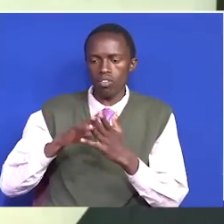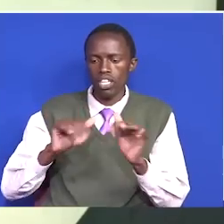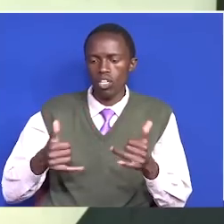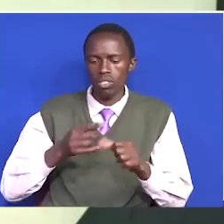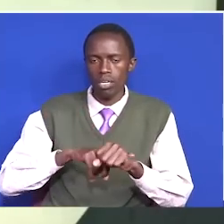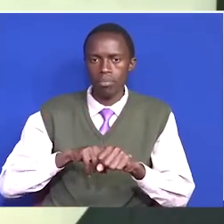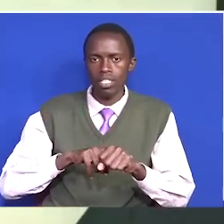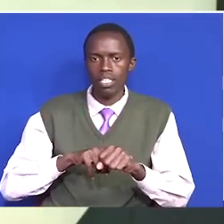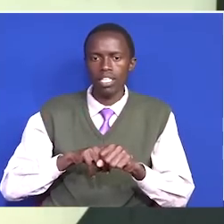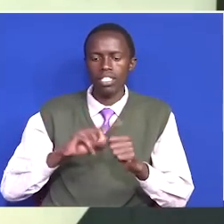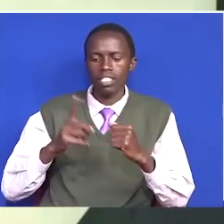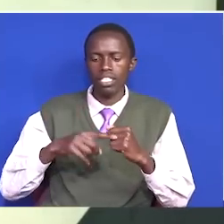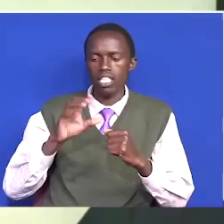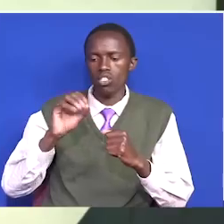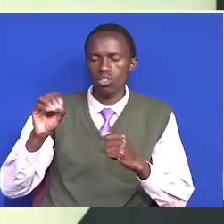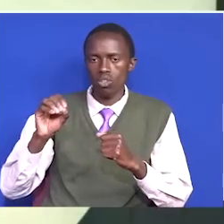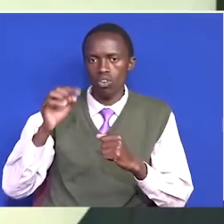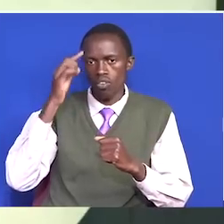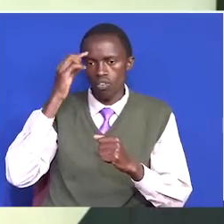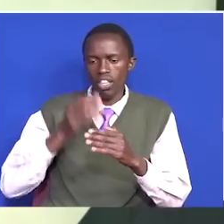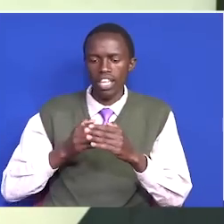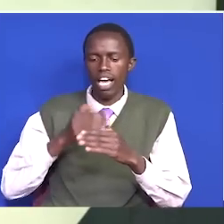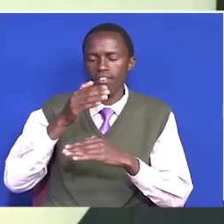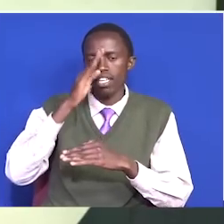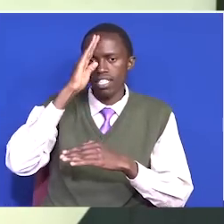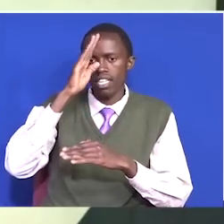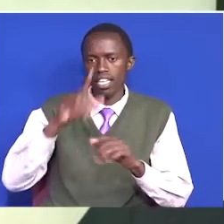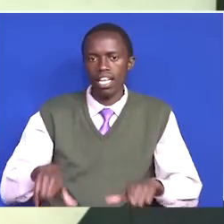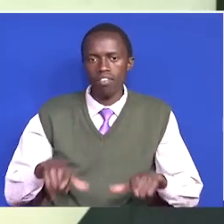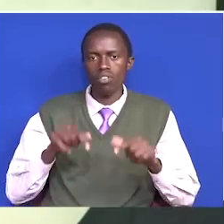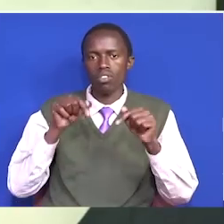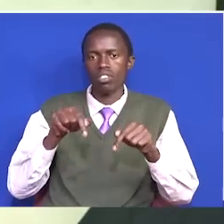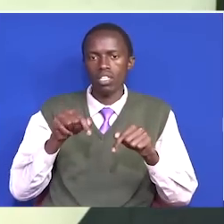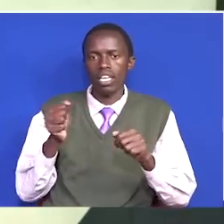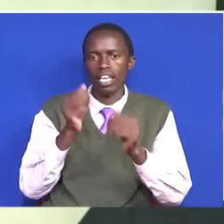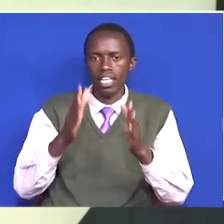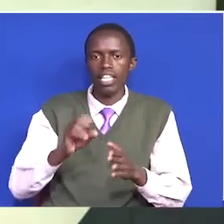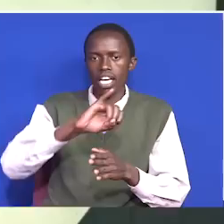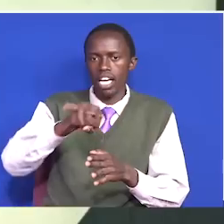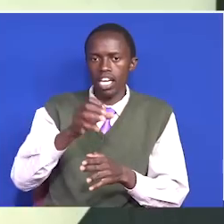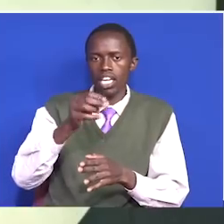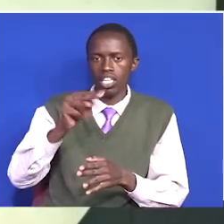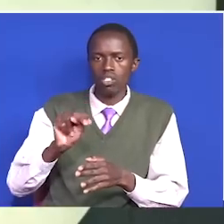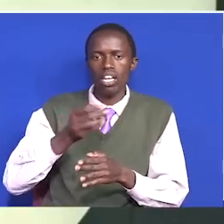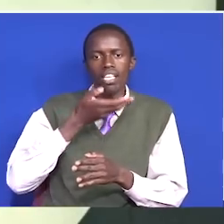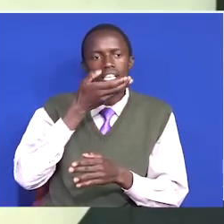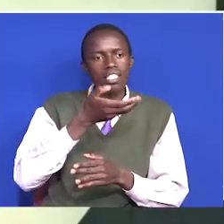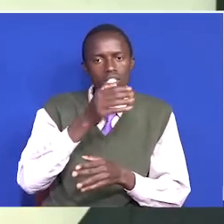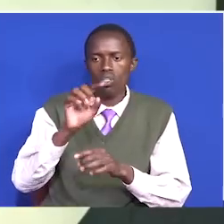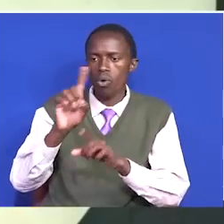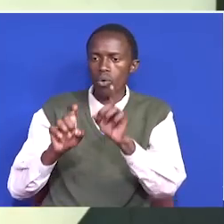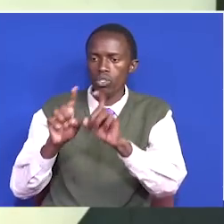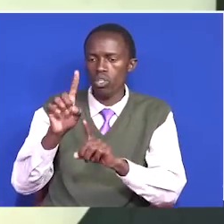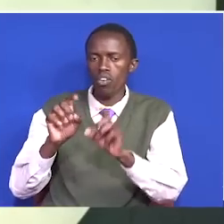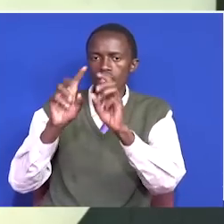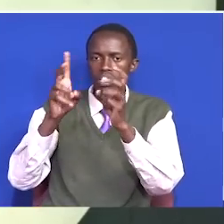new time. It is 6 p.m. for the After Sunday Live with today's speaker, Elder John Nganga, as he answers your questions on